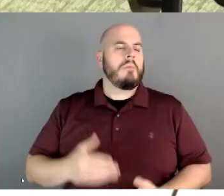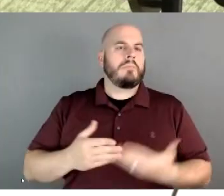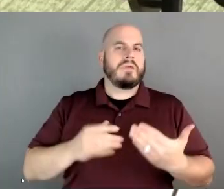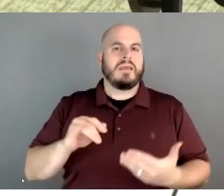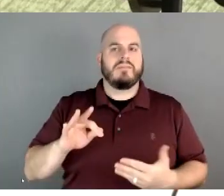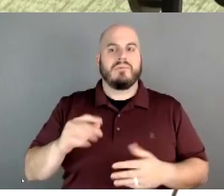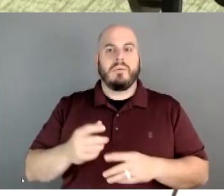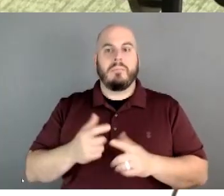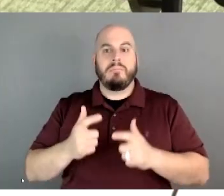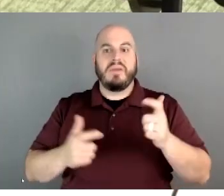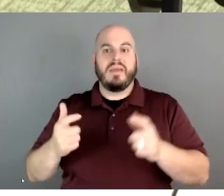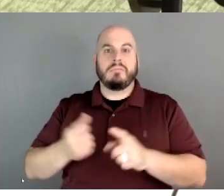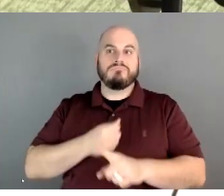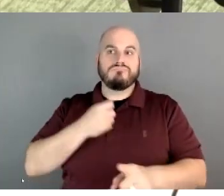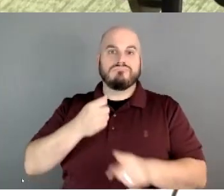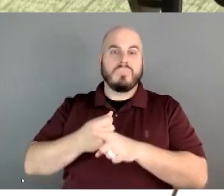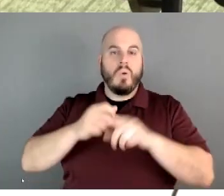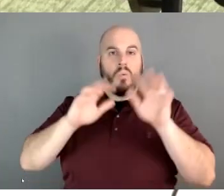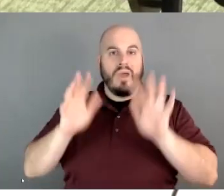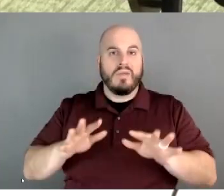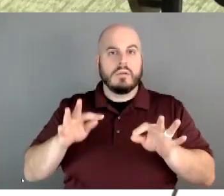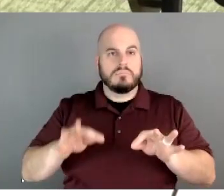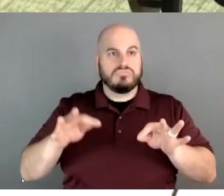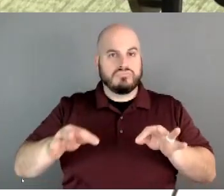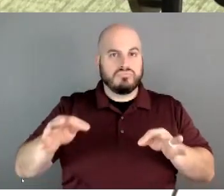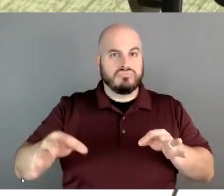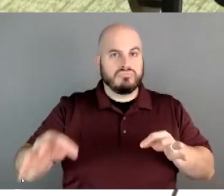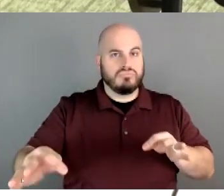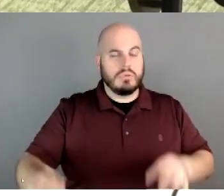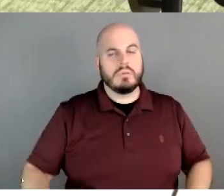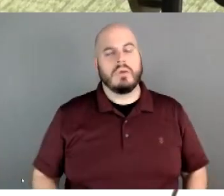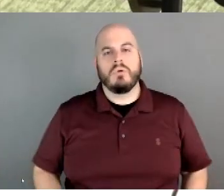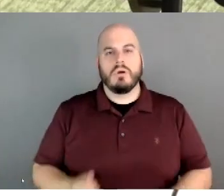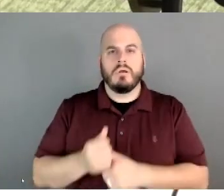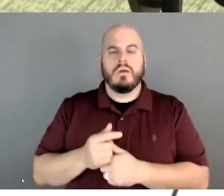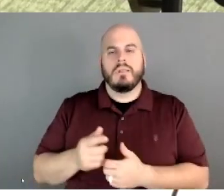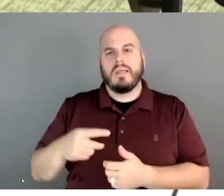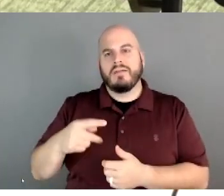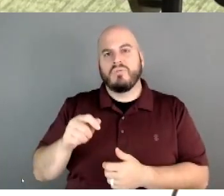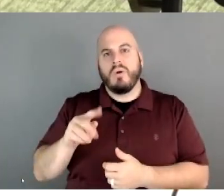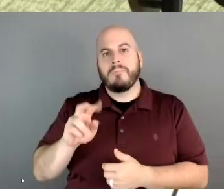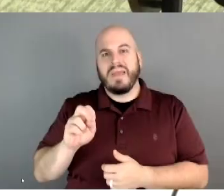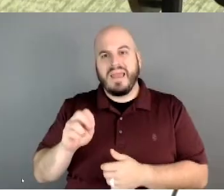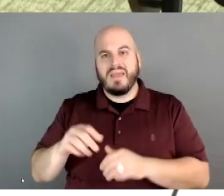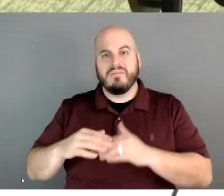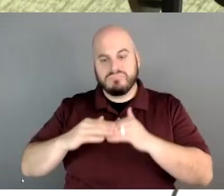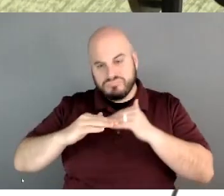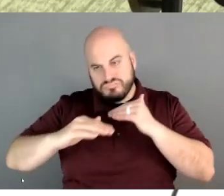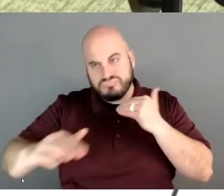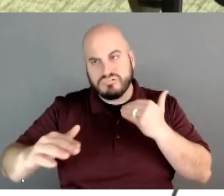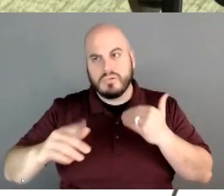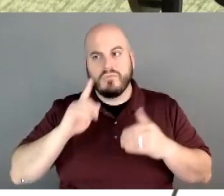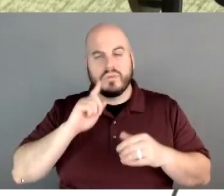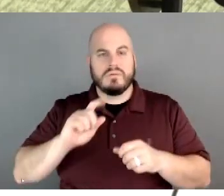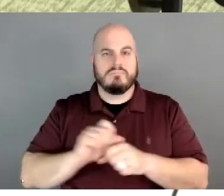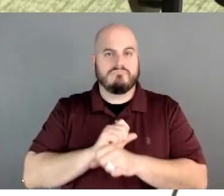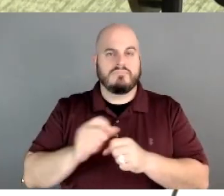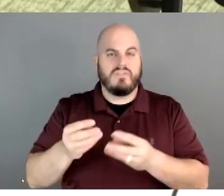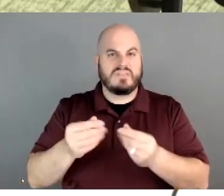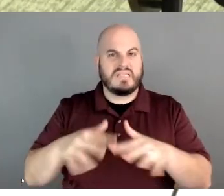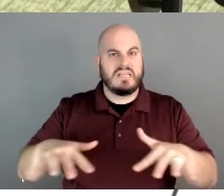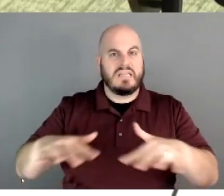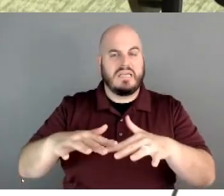that prevented us from getting some pavement done, that would delay the paving of the actual facility, as well as that road